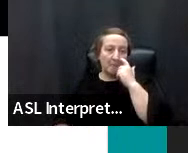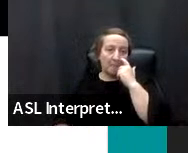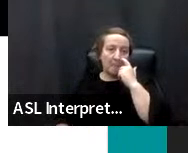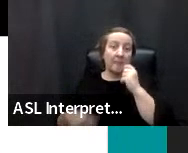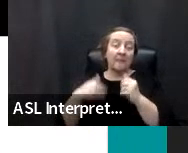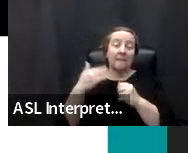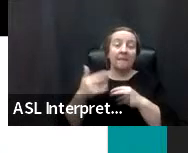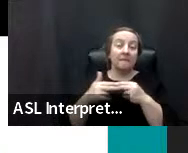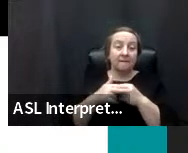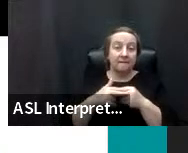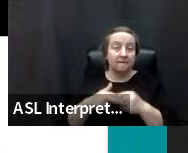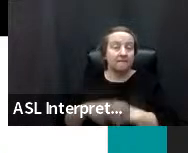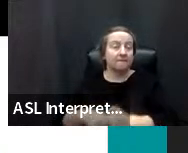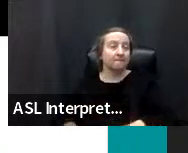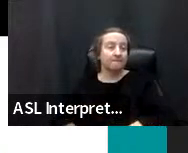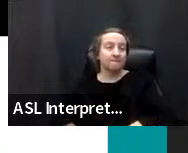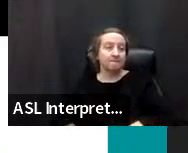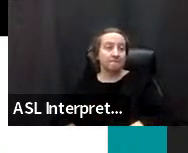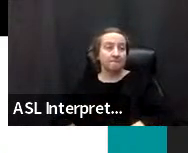Next slide.